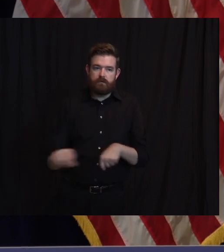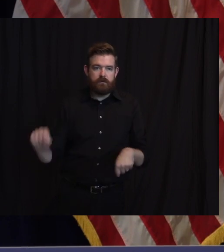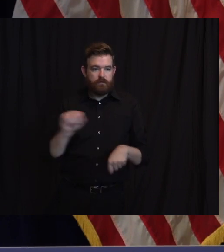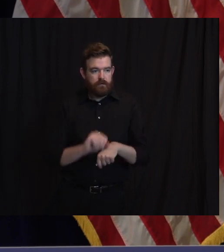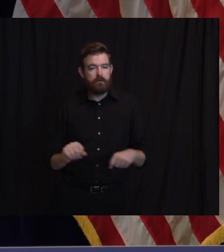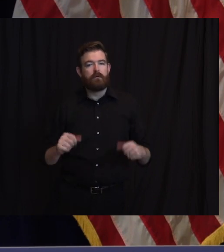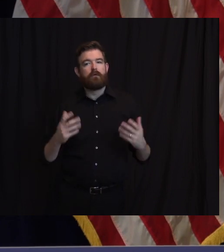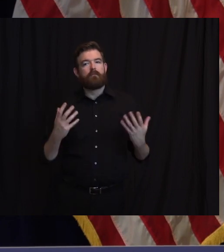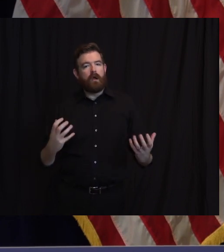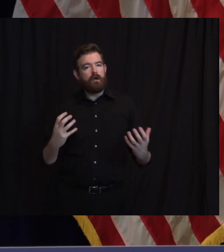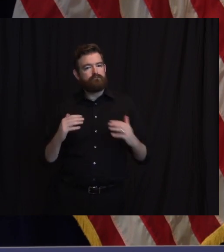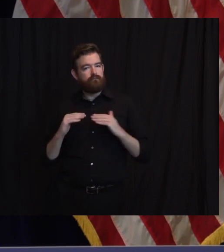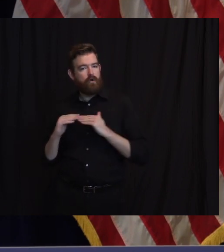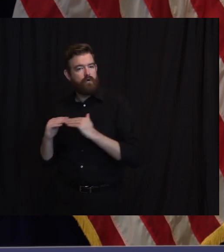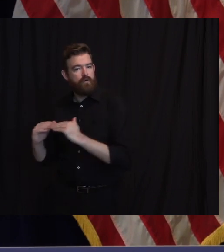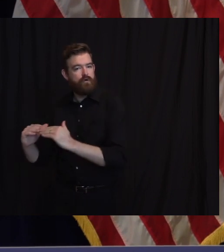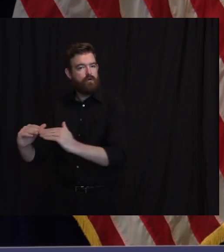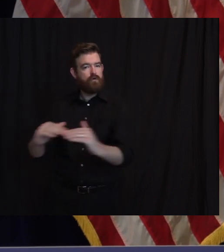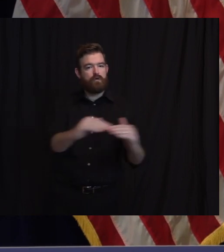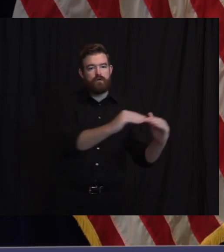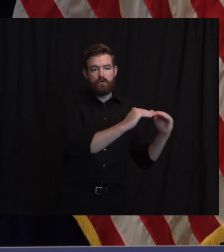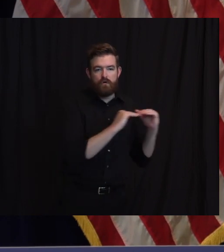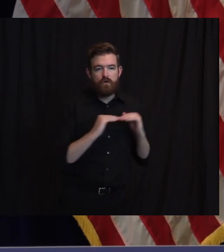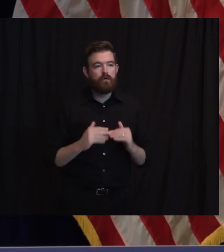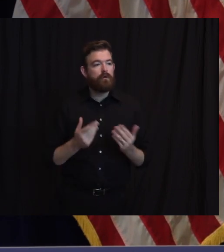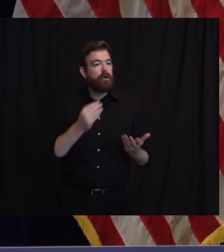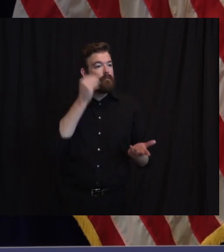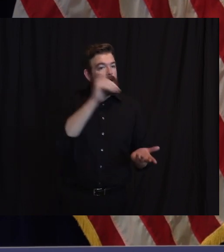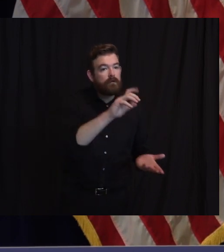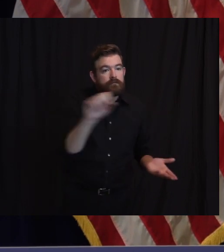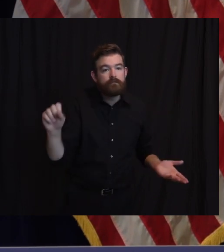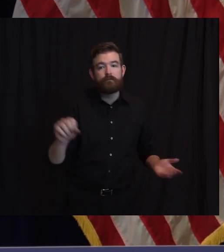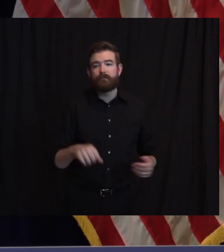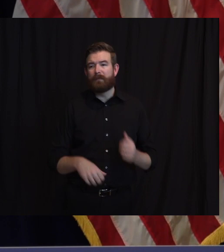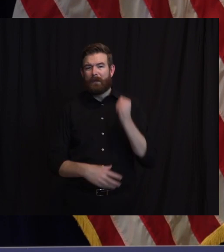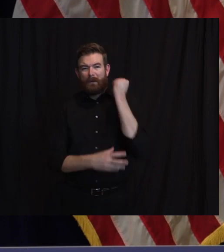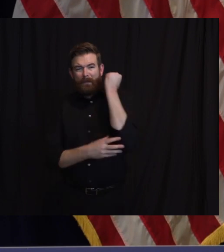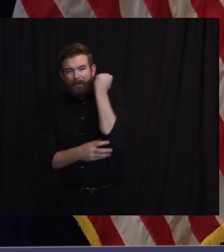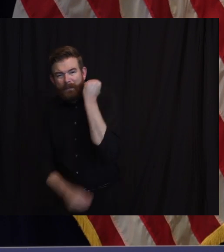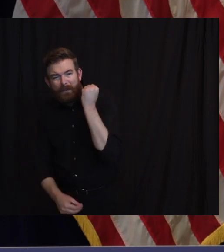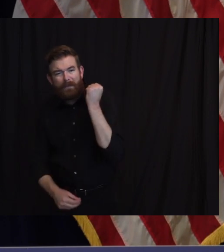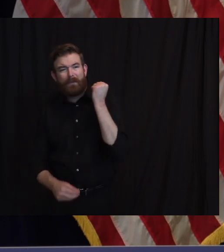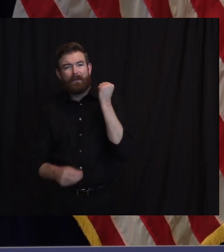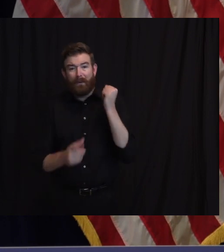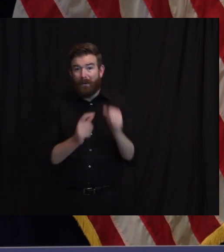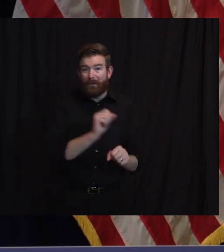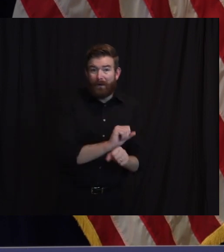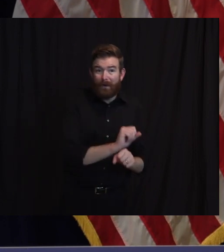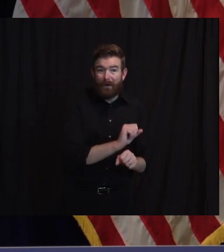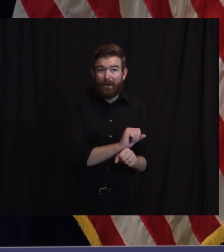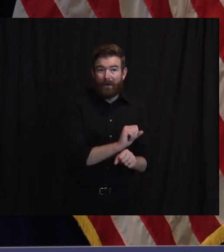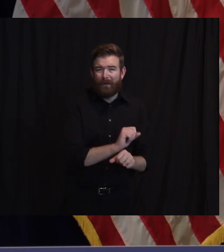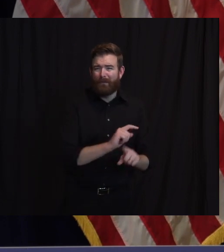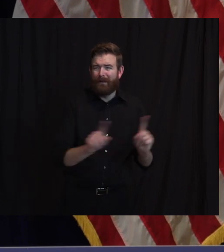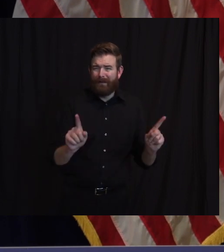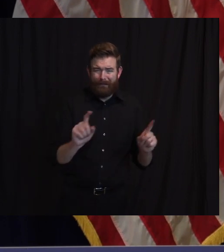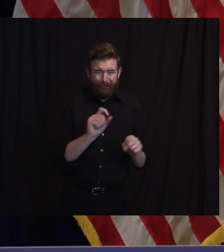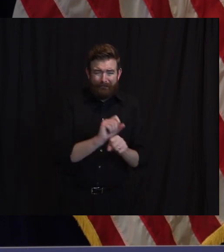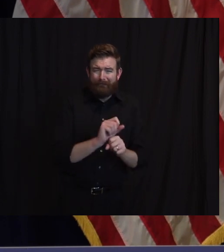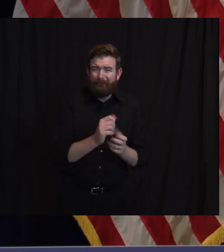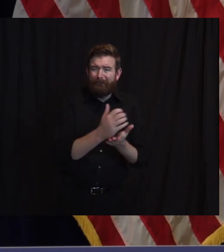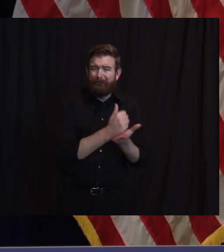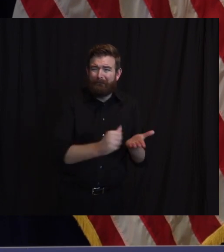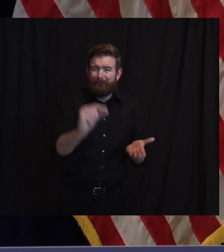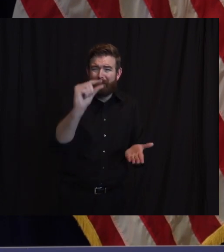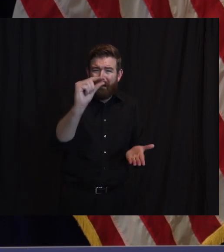homeless to the working poor, getting as much federal support, pounding away to continue programs